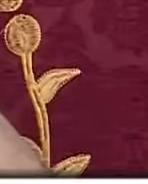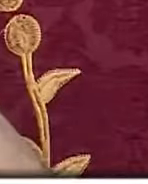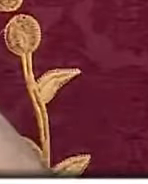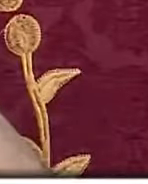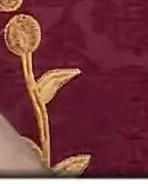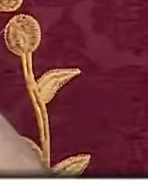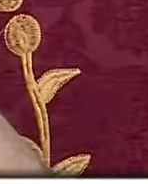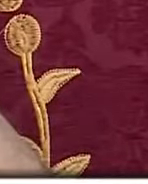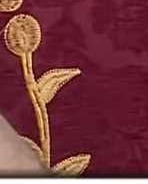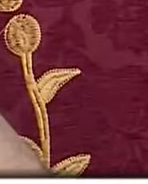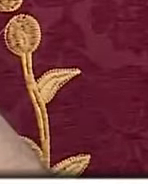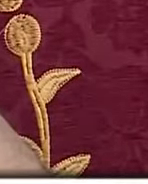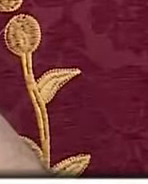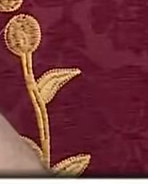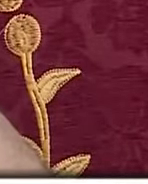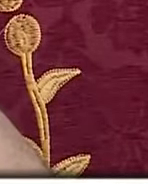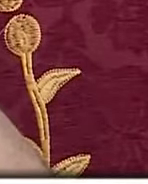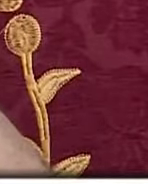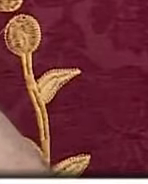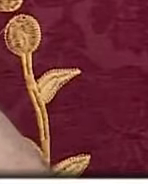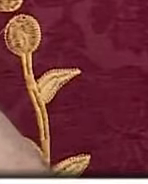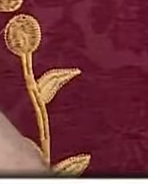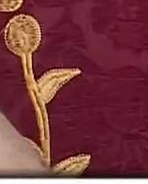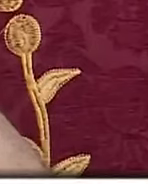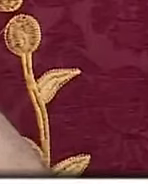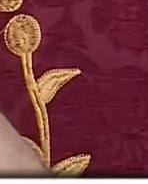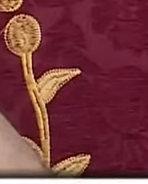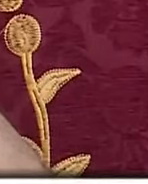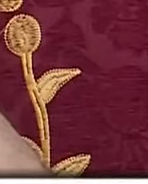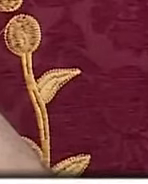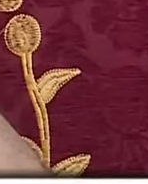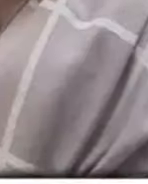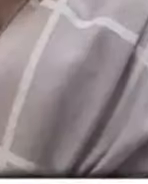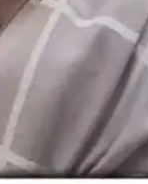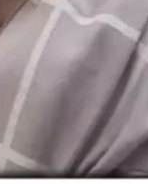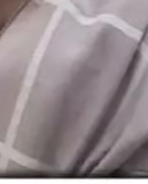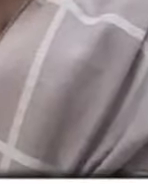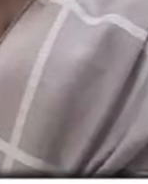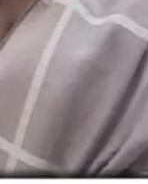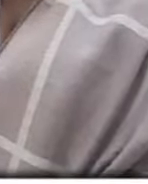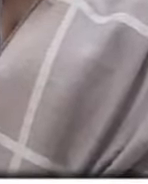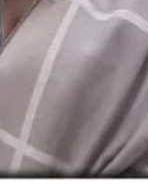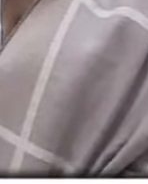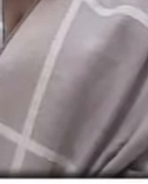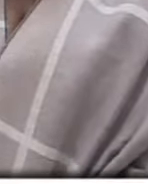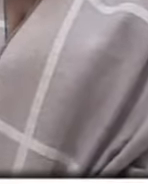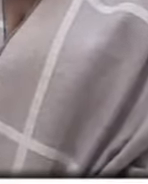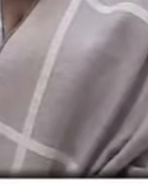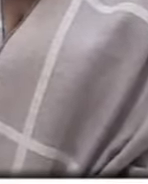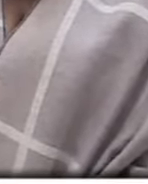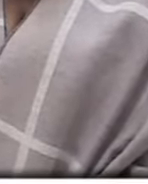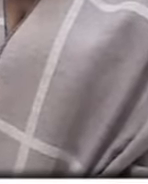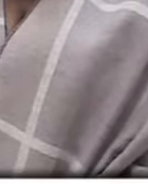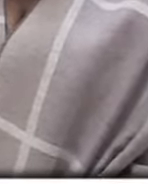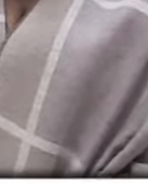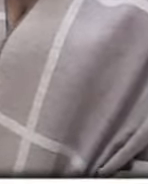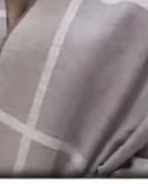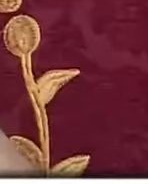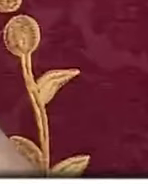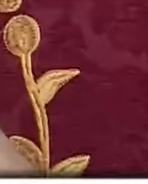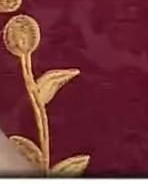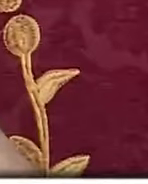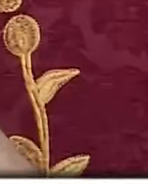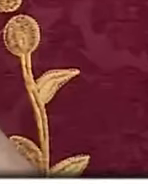His Majesty says the crowning of King Charles III was a historic event that was celebrated by tens of thousands of